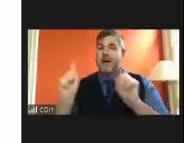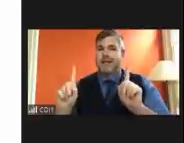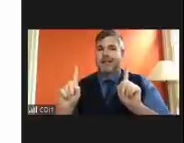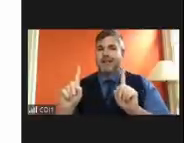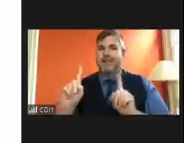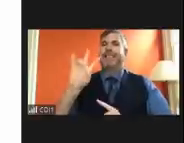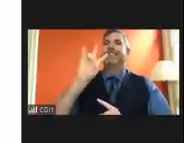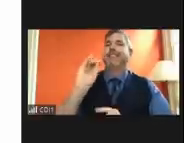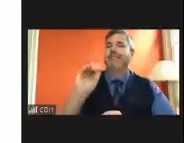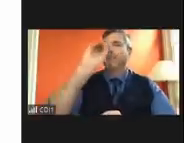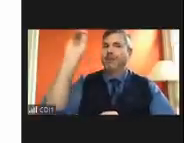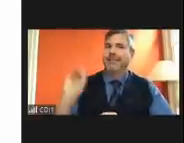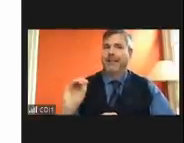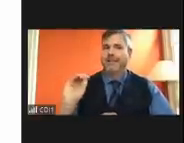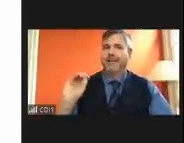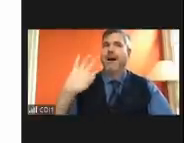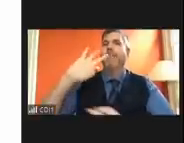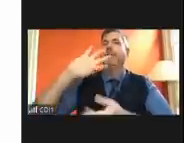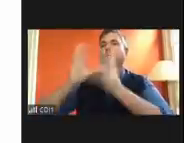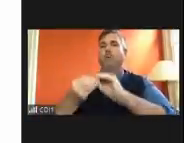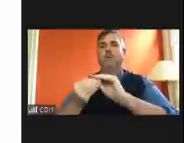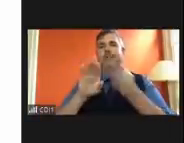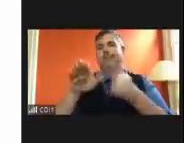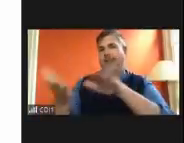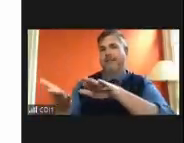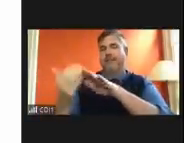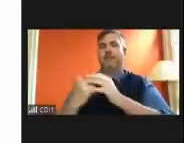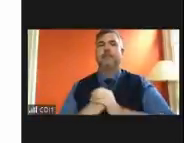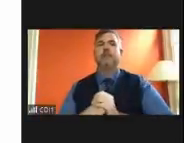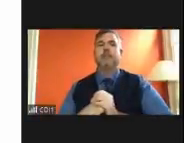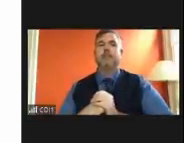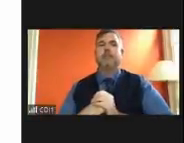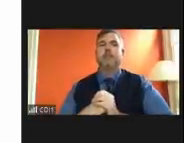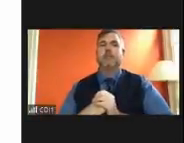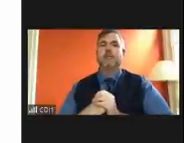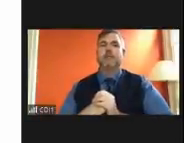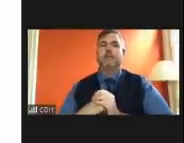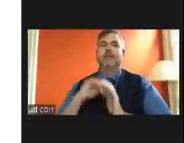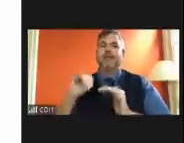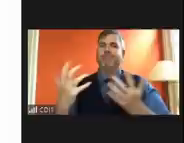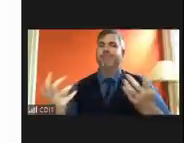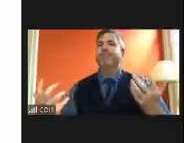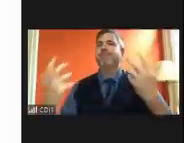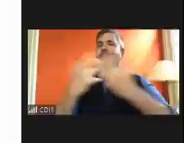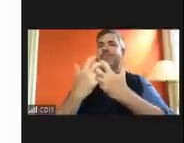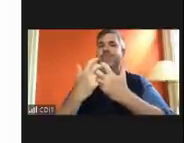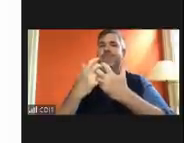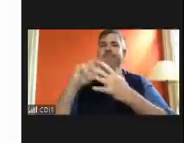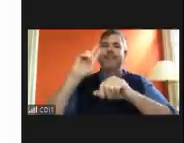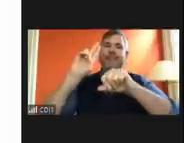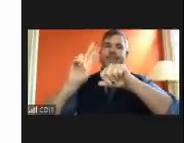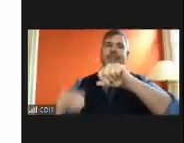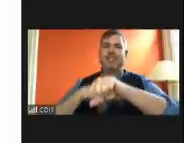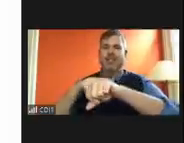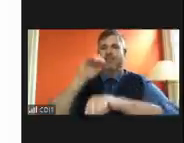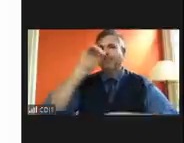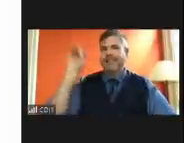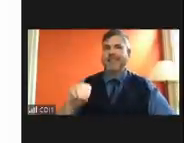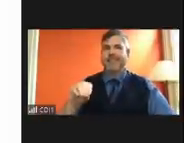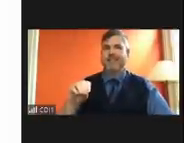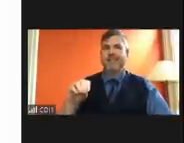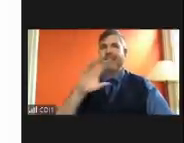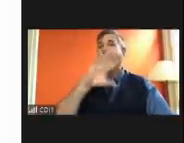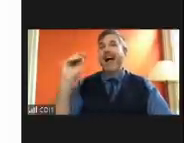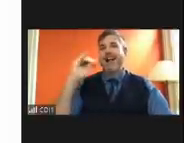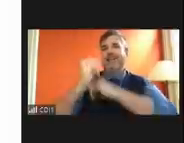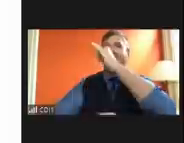total deaths, which is, what consistent with national and international experience of the much higher vulnerability